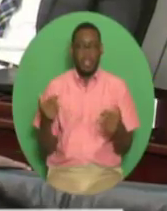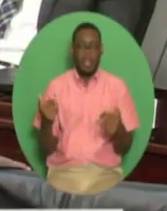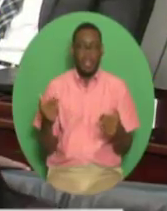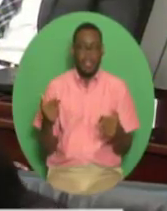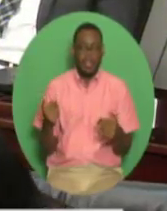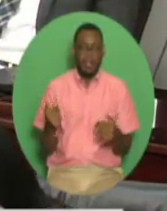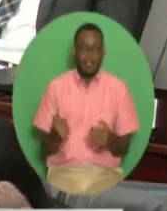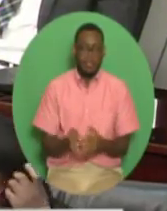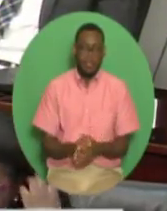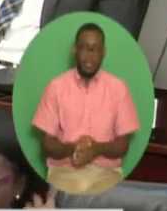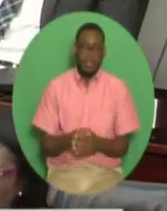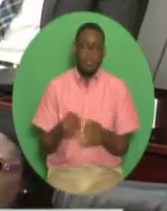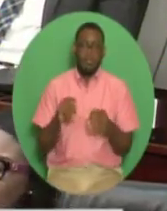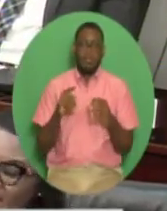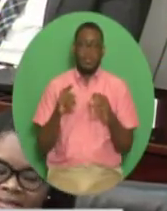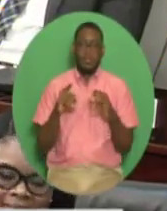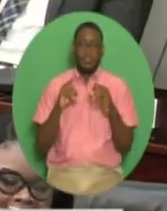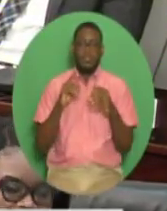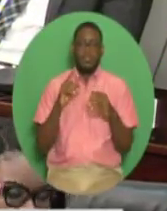Madam Speaker, there are 4